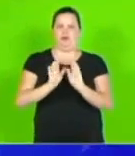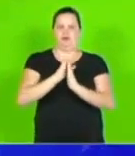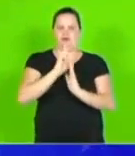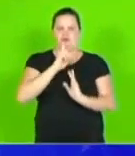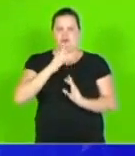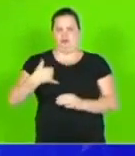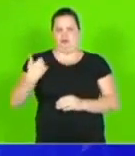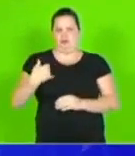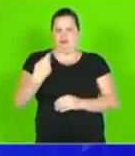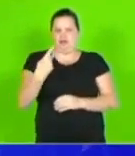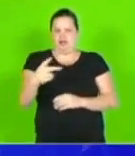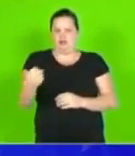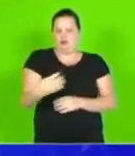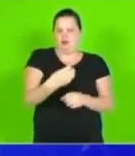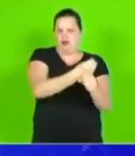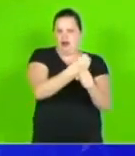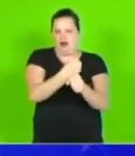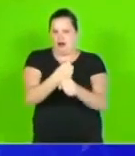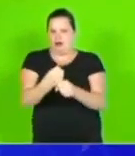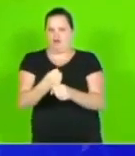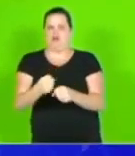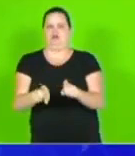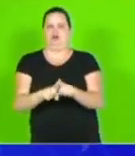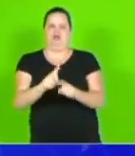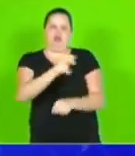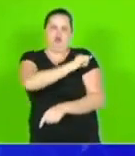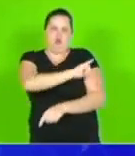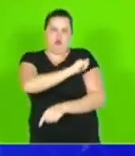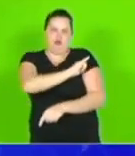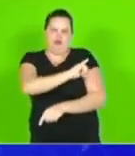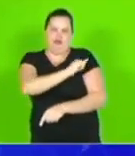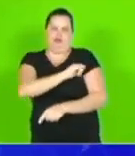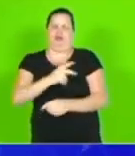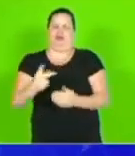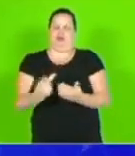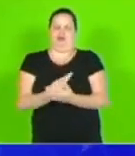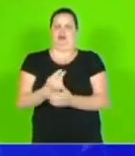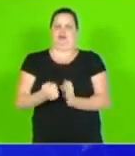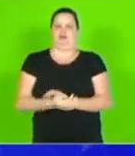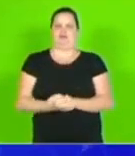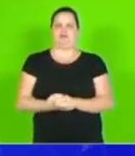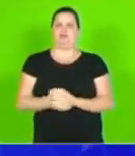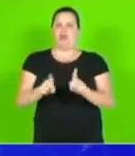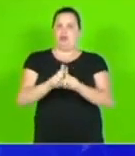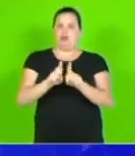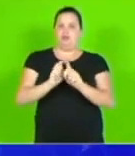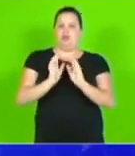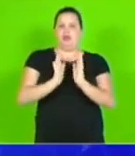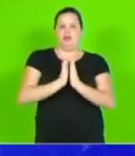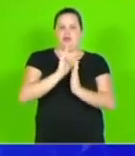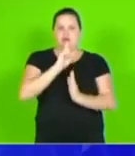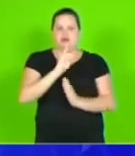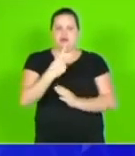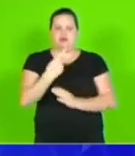And there was also the anniversary of the church in Nova Angra.